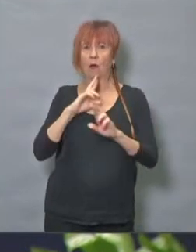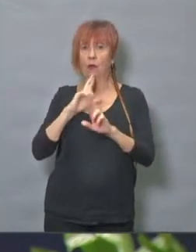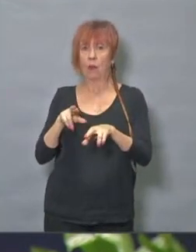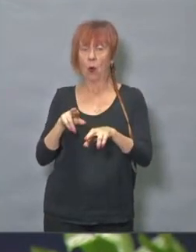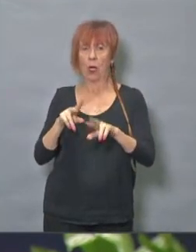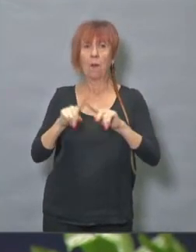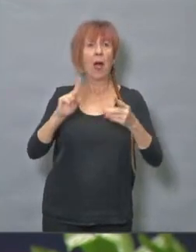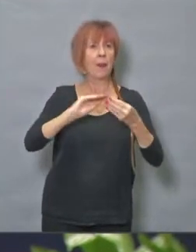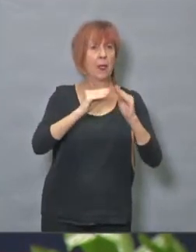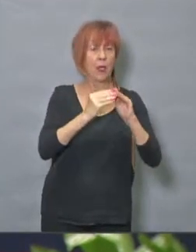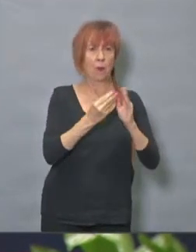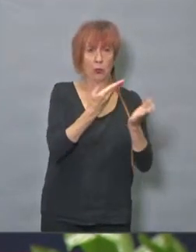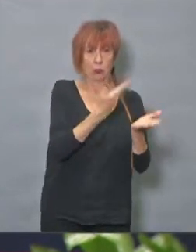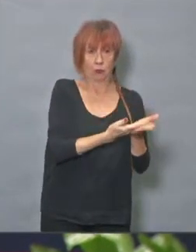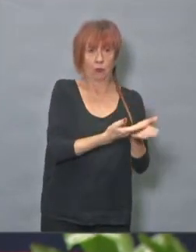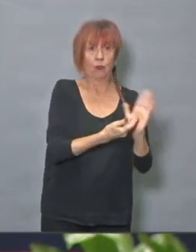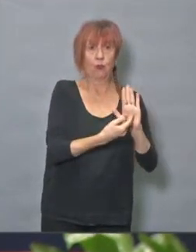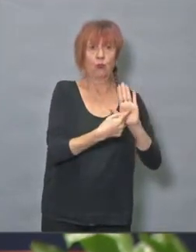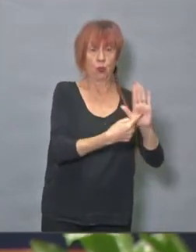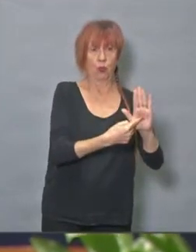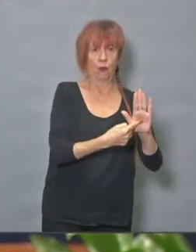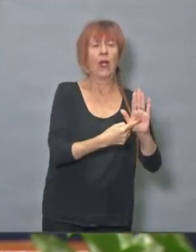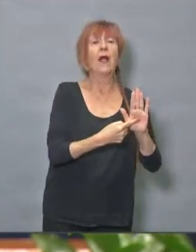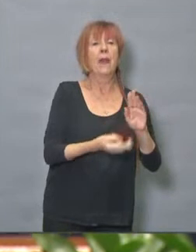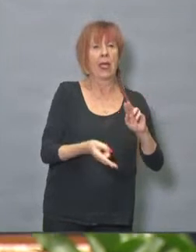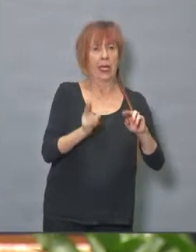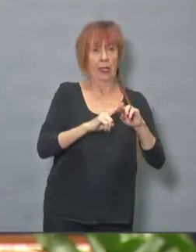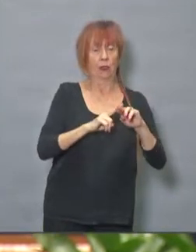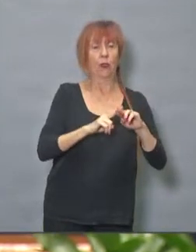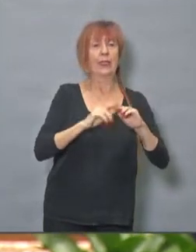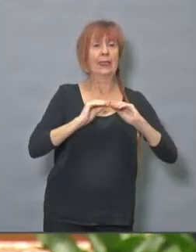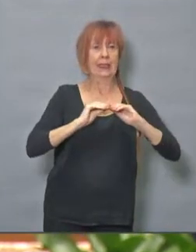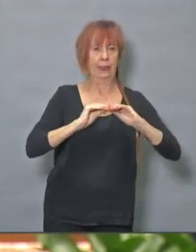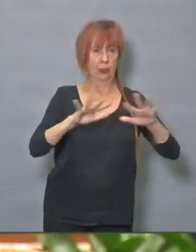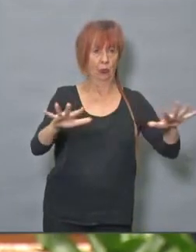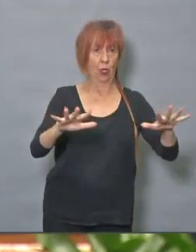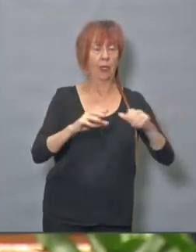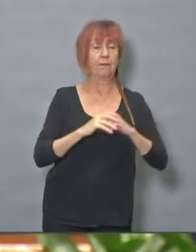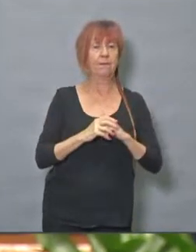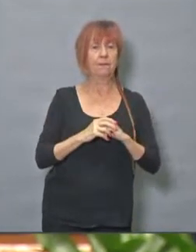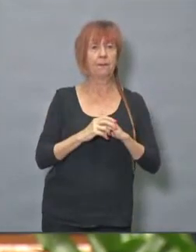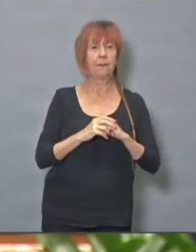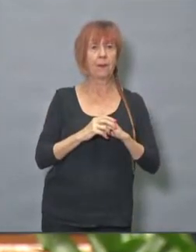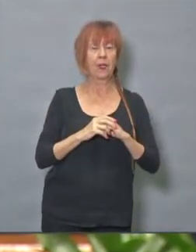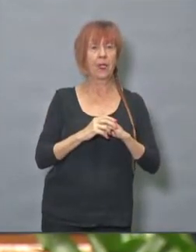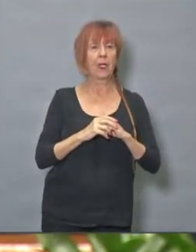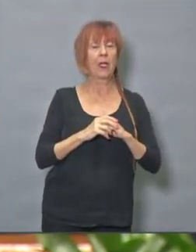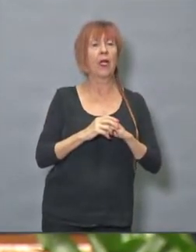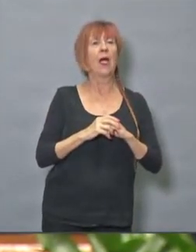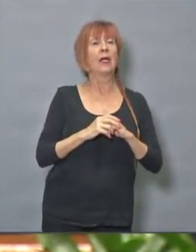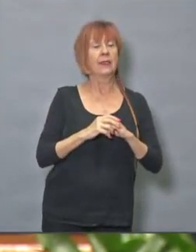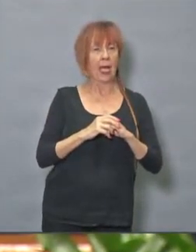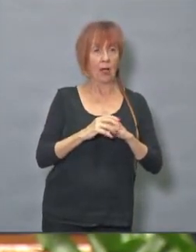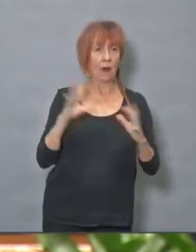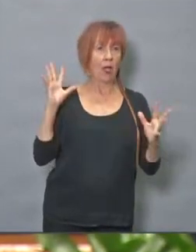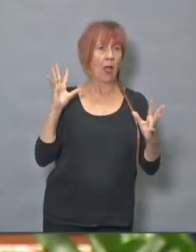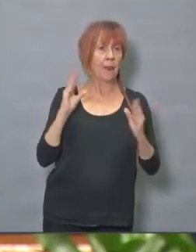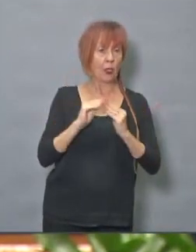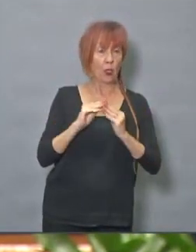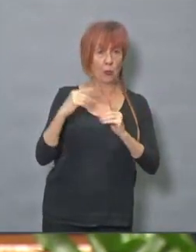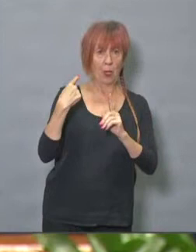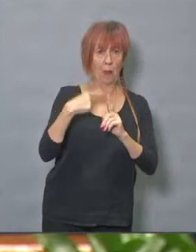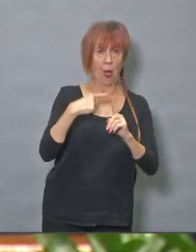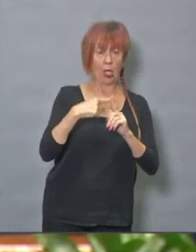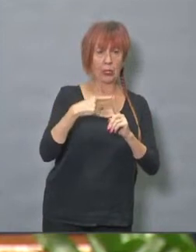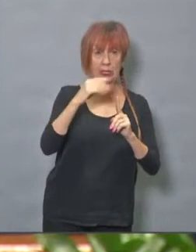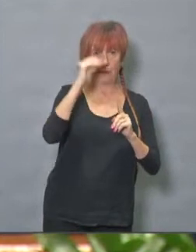that we're seeing an increase in community transmission. Although the cumulative positivity rate remains